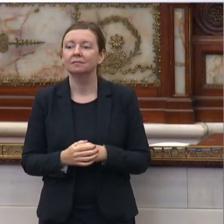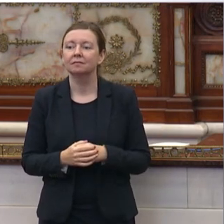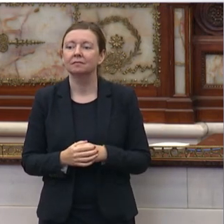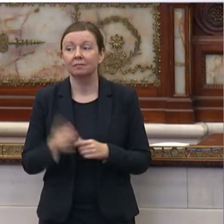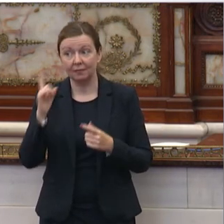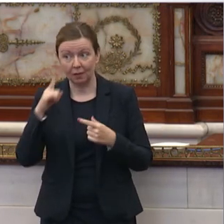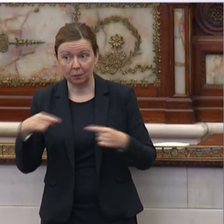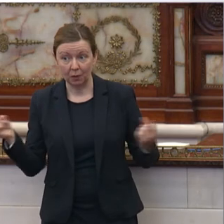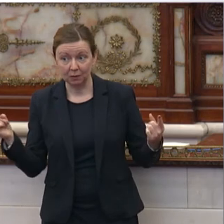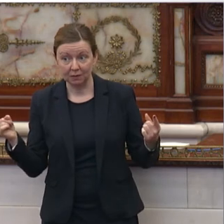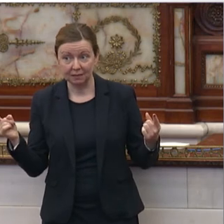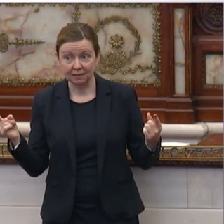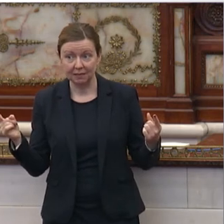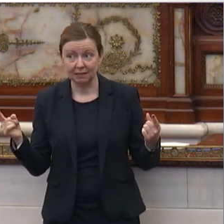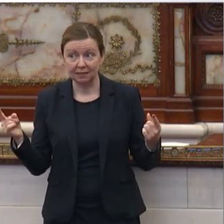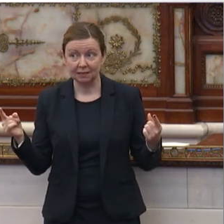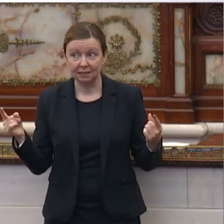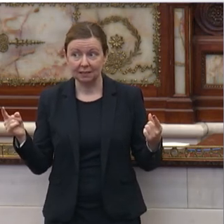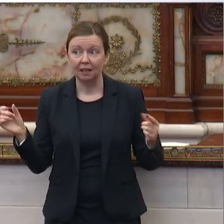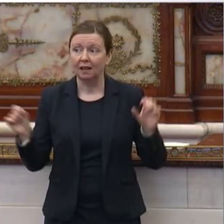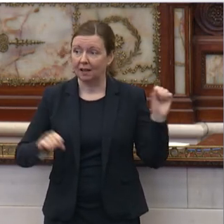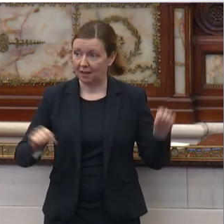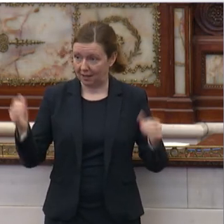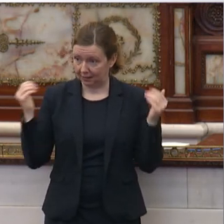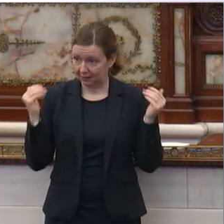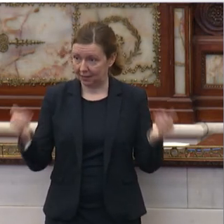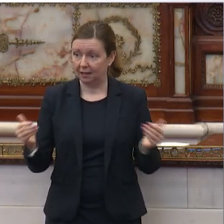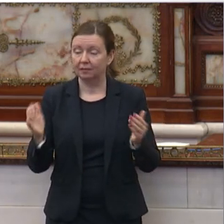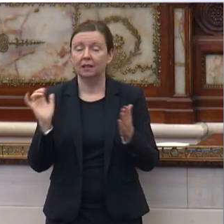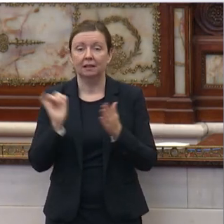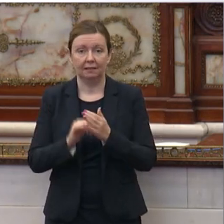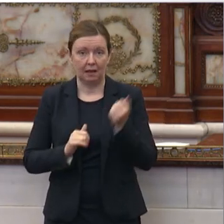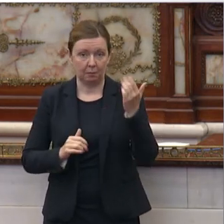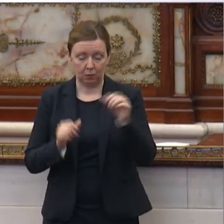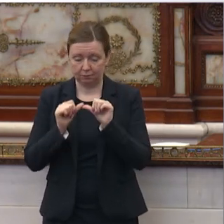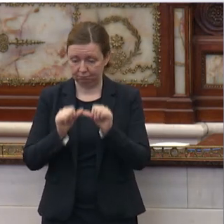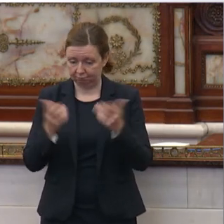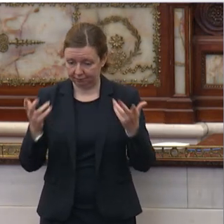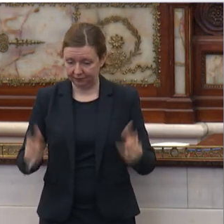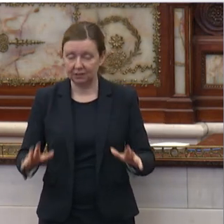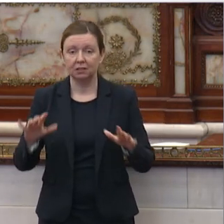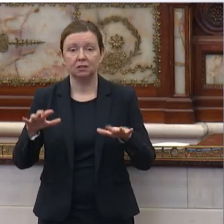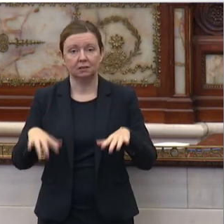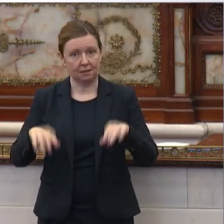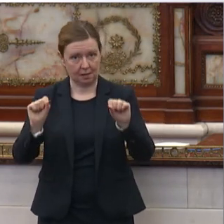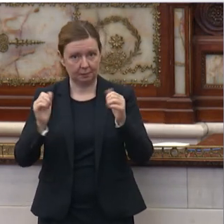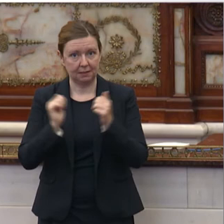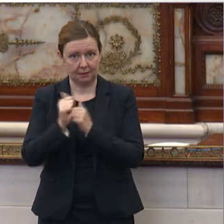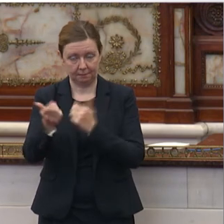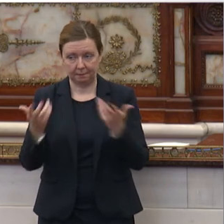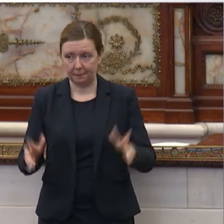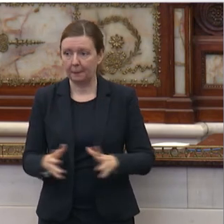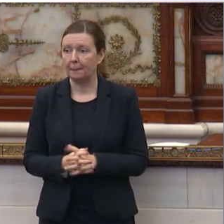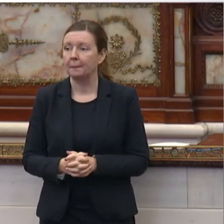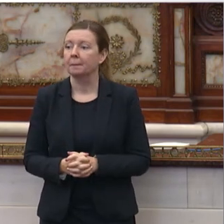Aye. Those opposed? Ayes have it. Motion carries, and this resolution is adopted.